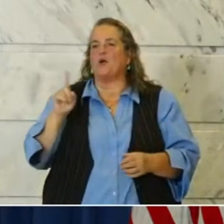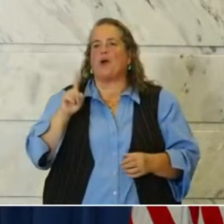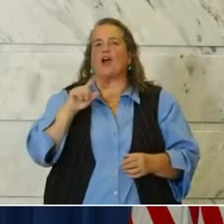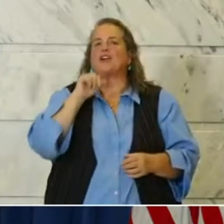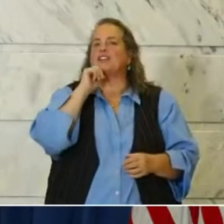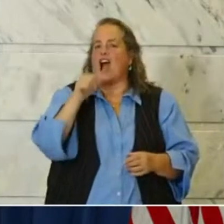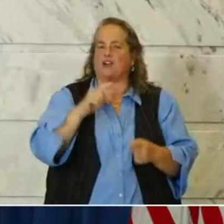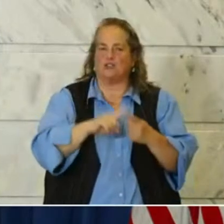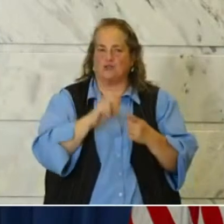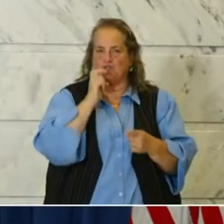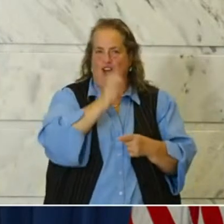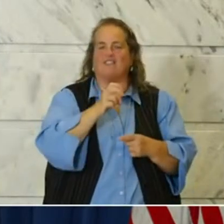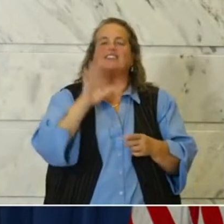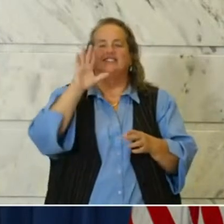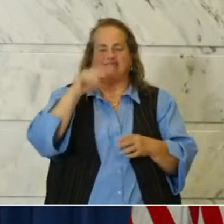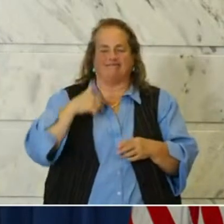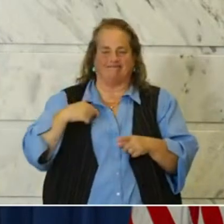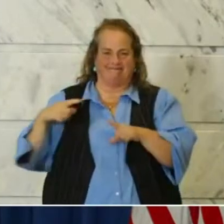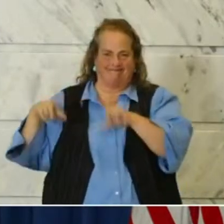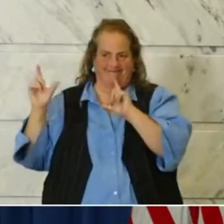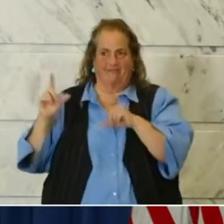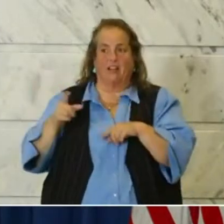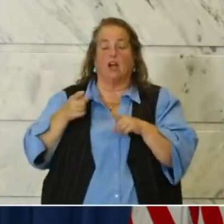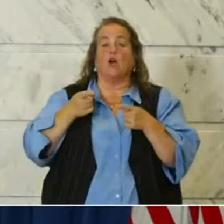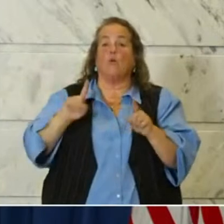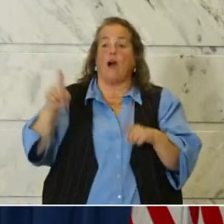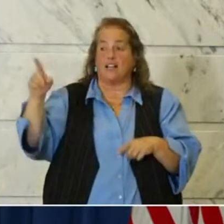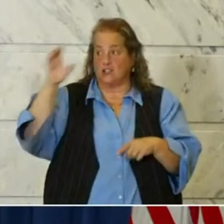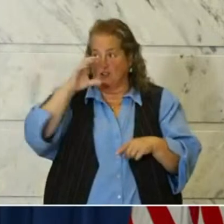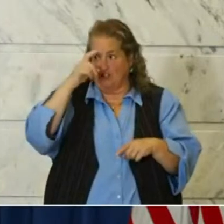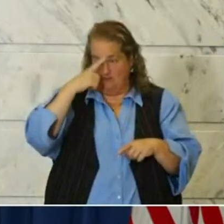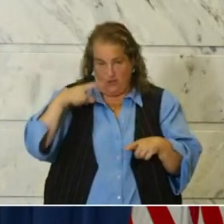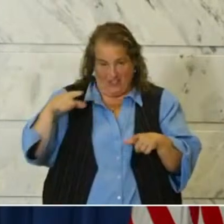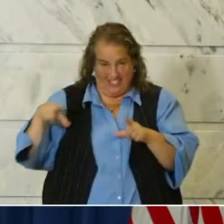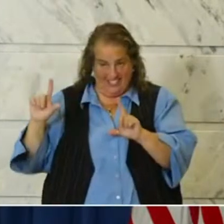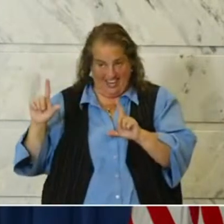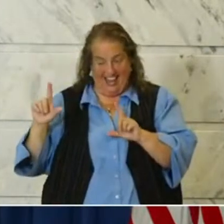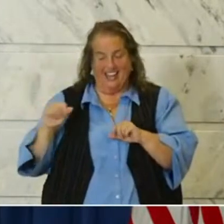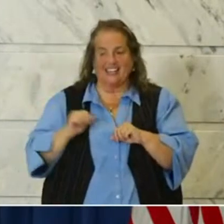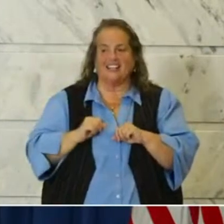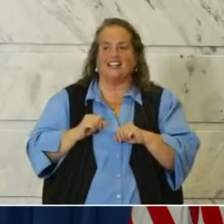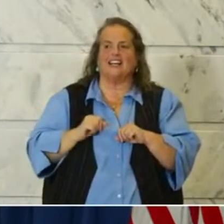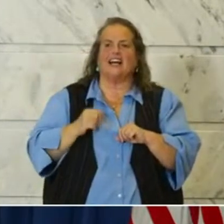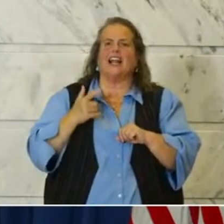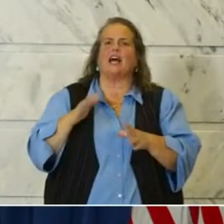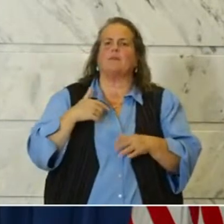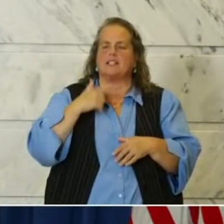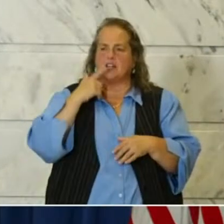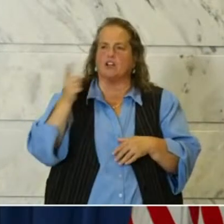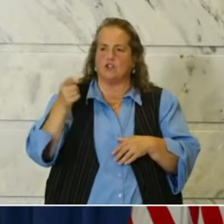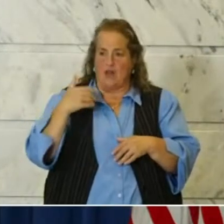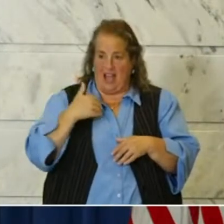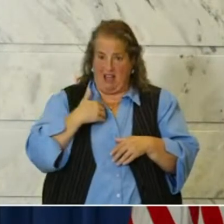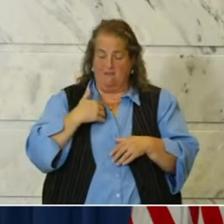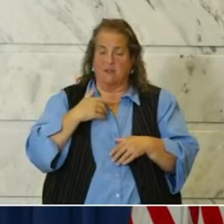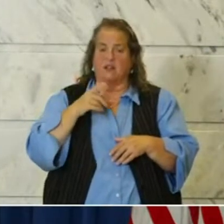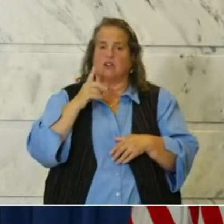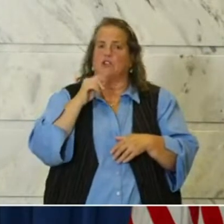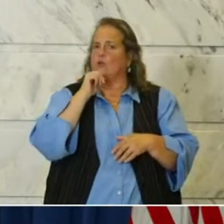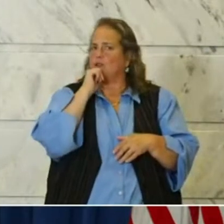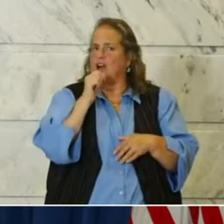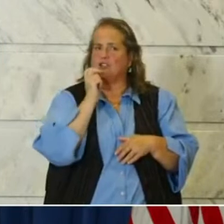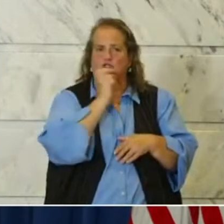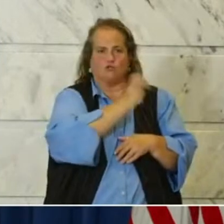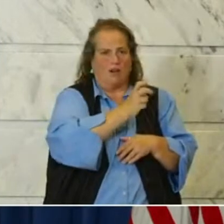travel. But anyway, while he's looking for the slide, you have that in effect if you go to these